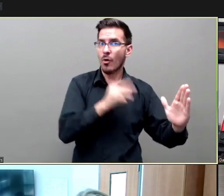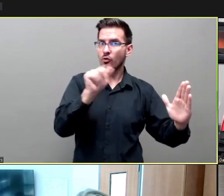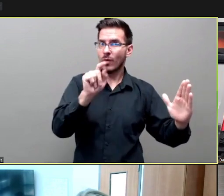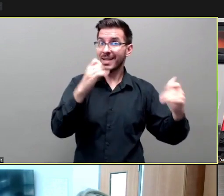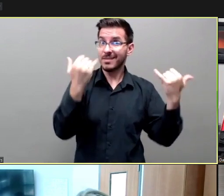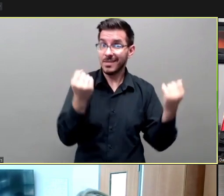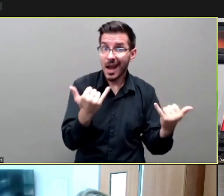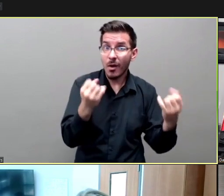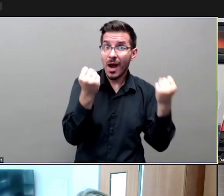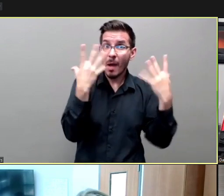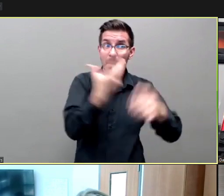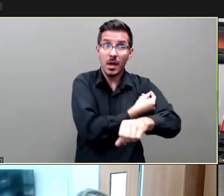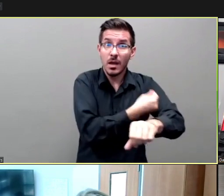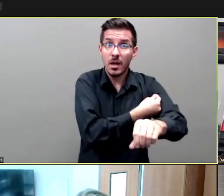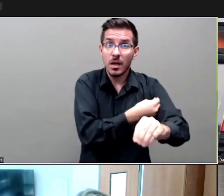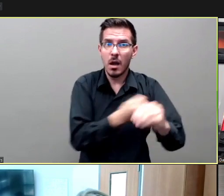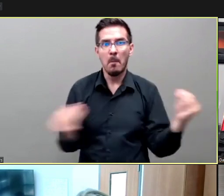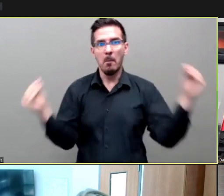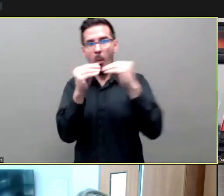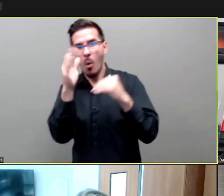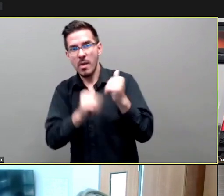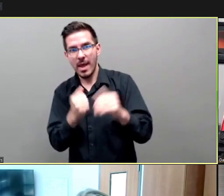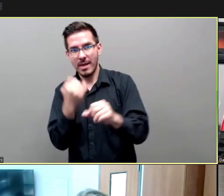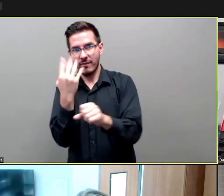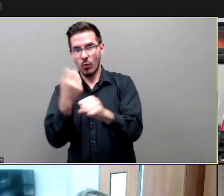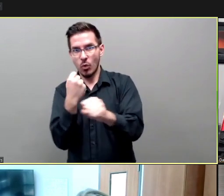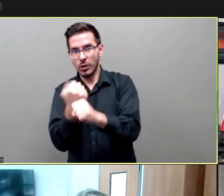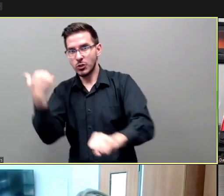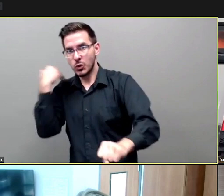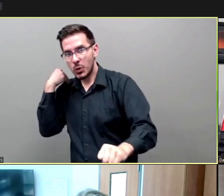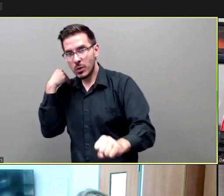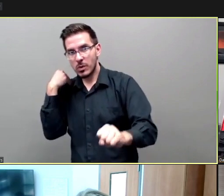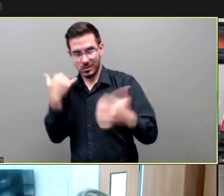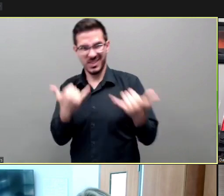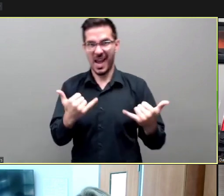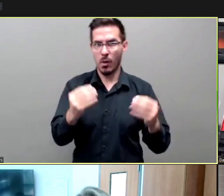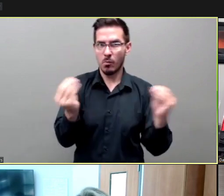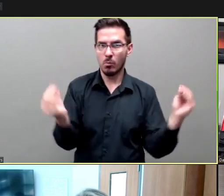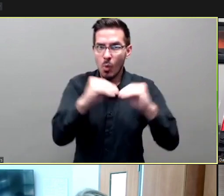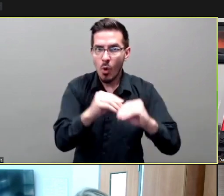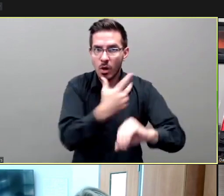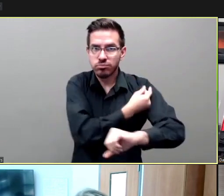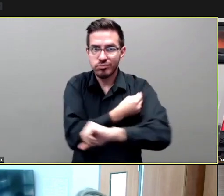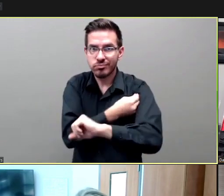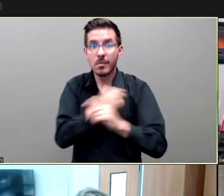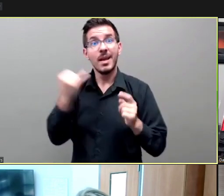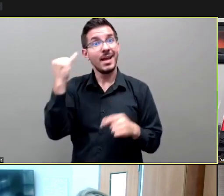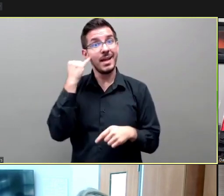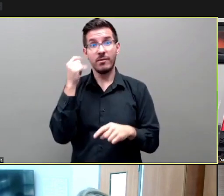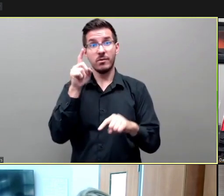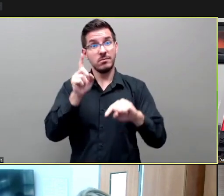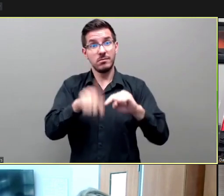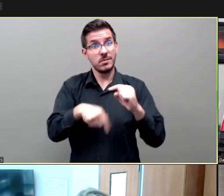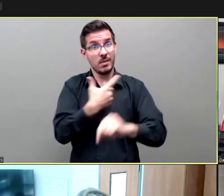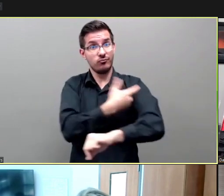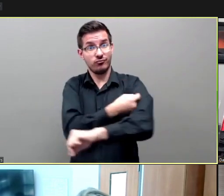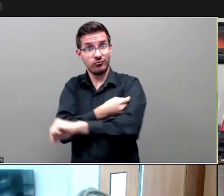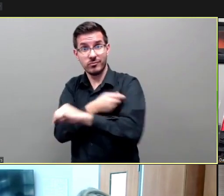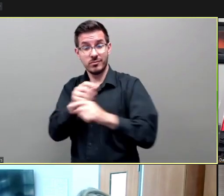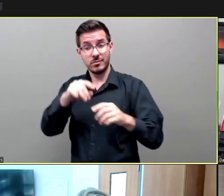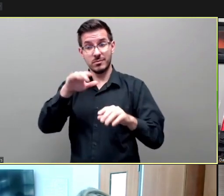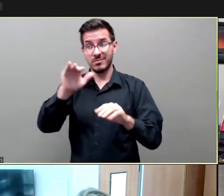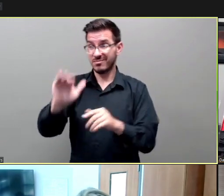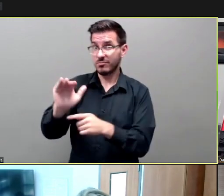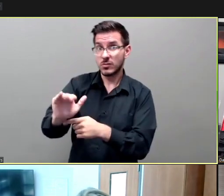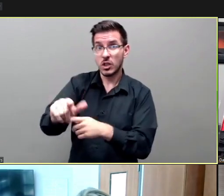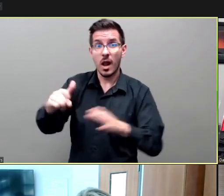being in school, and you can't get your kid into school if they haven't completed their vaccination series, I think now that that's